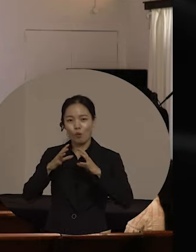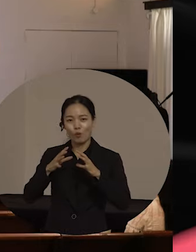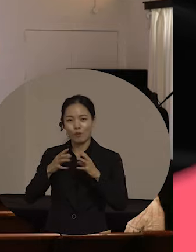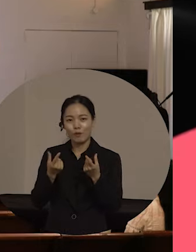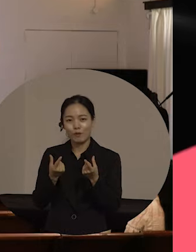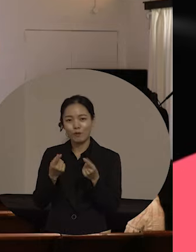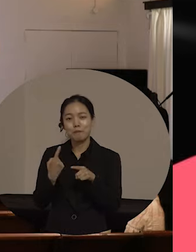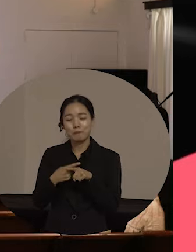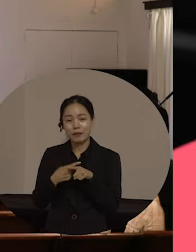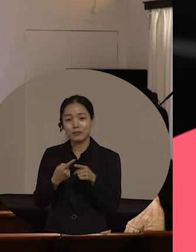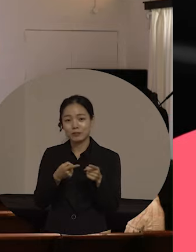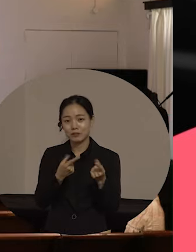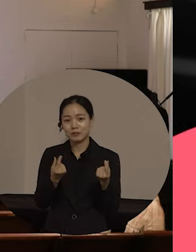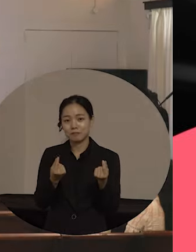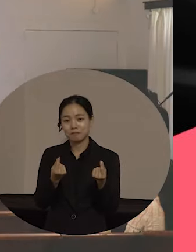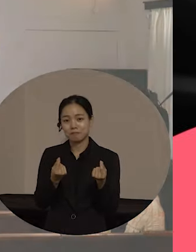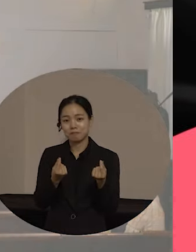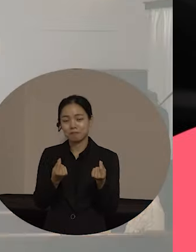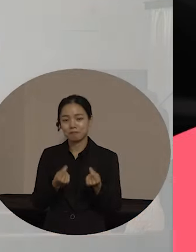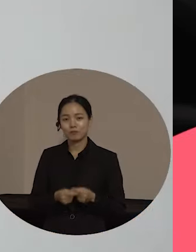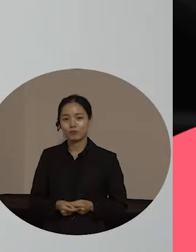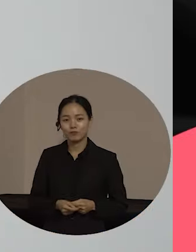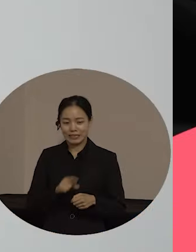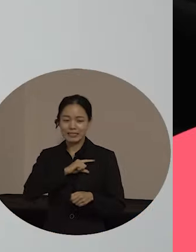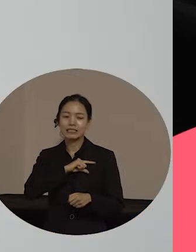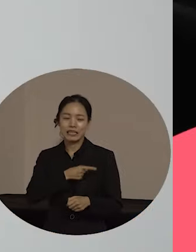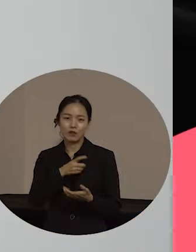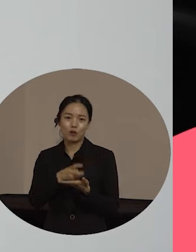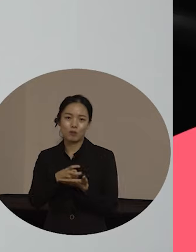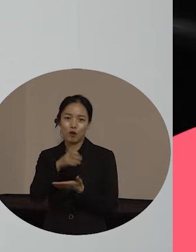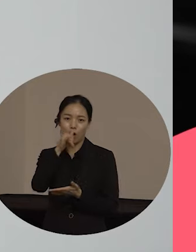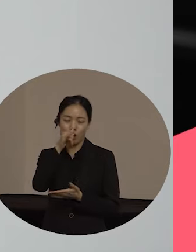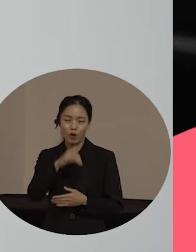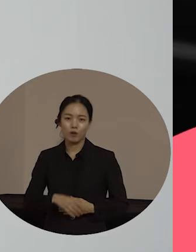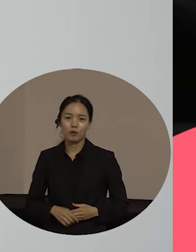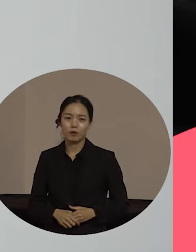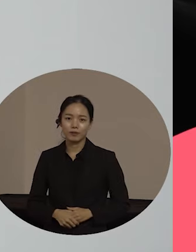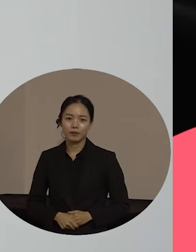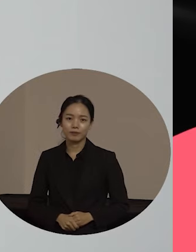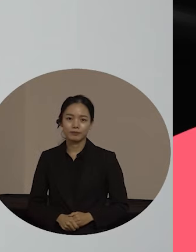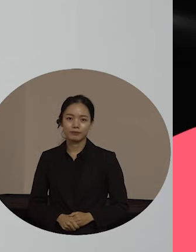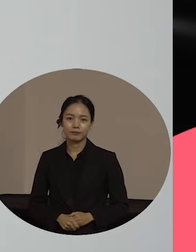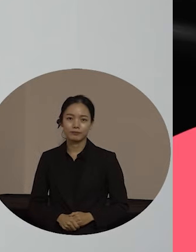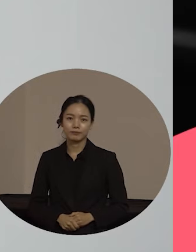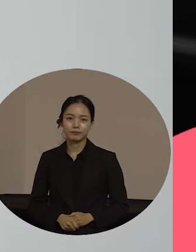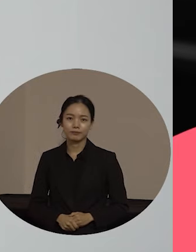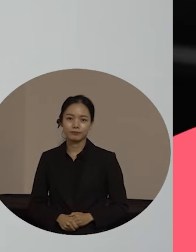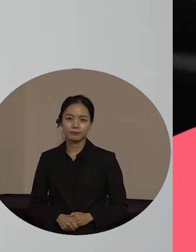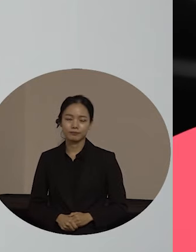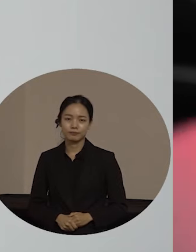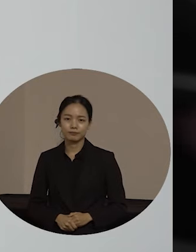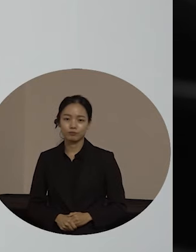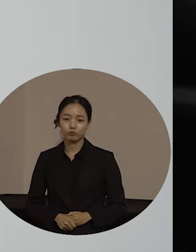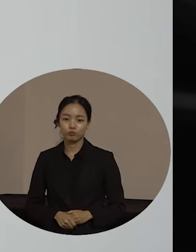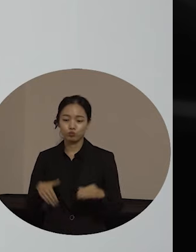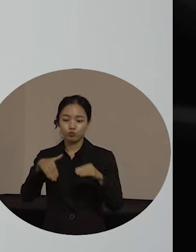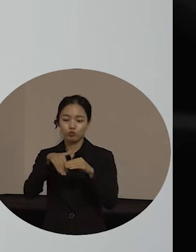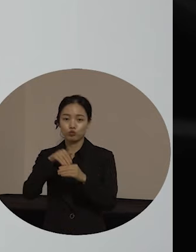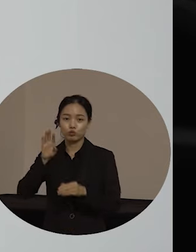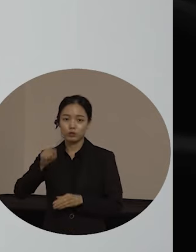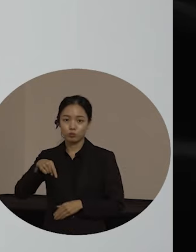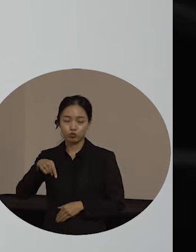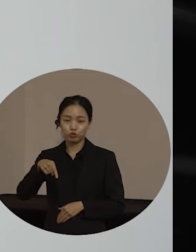the qualification system. Also, the Ministry of Culture is also supporting